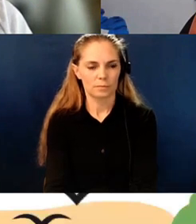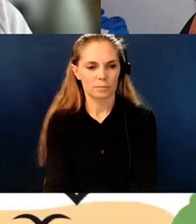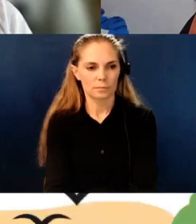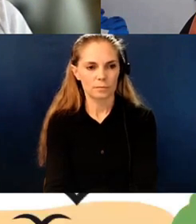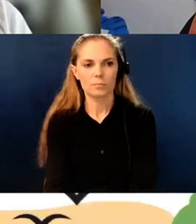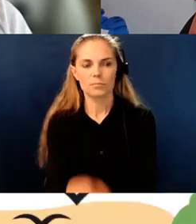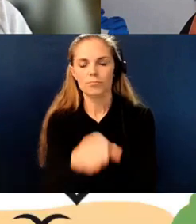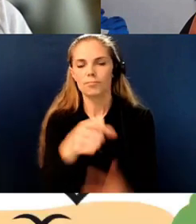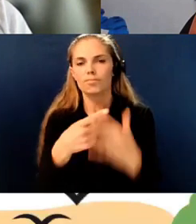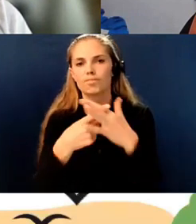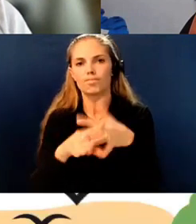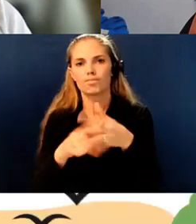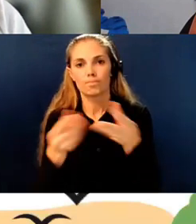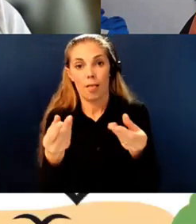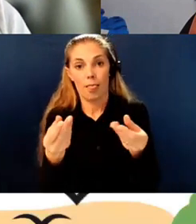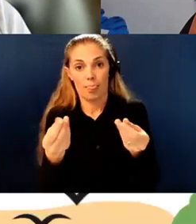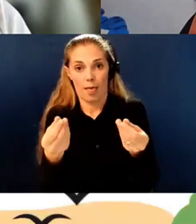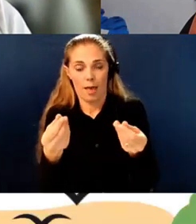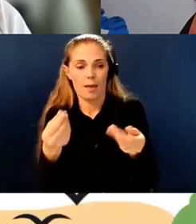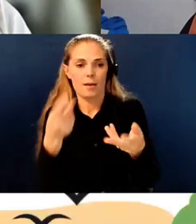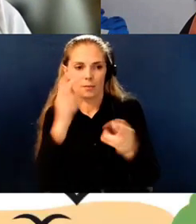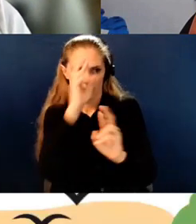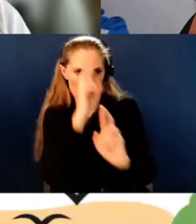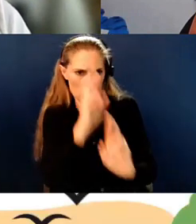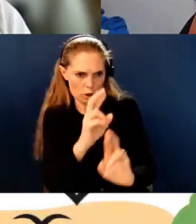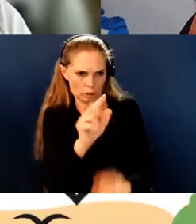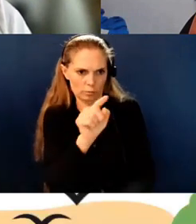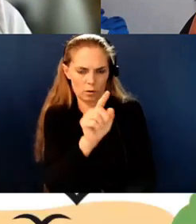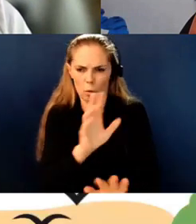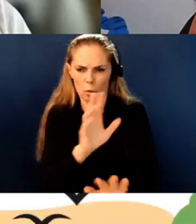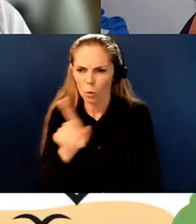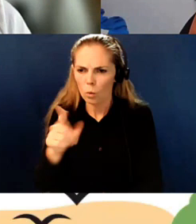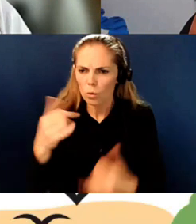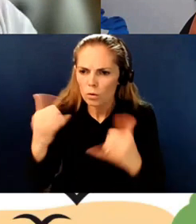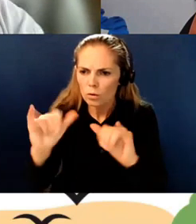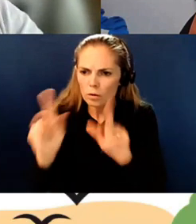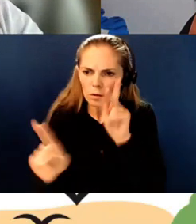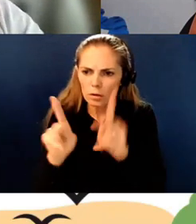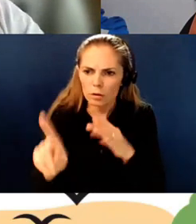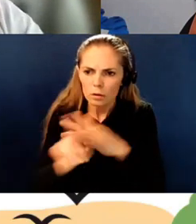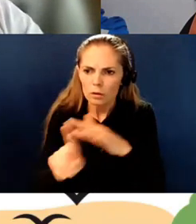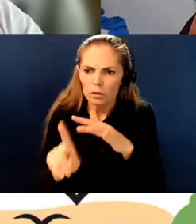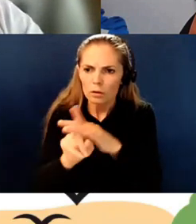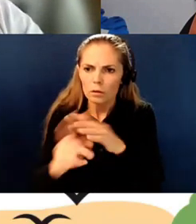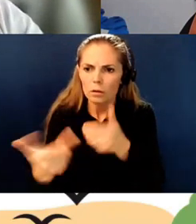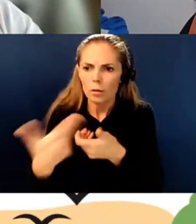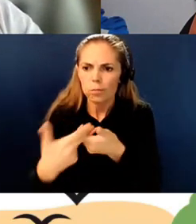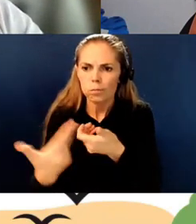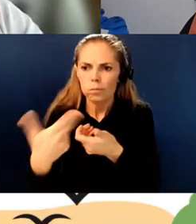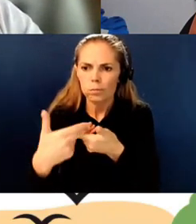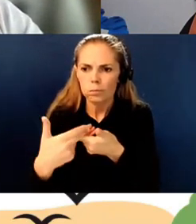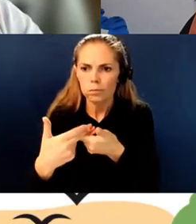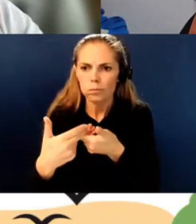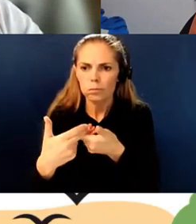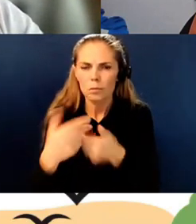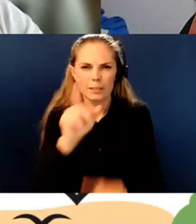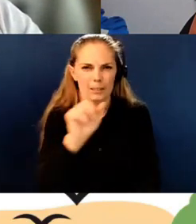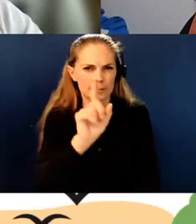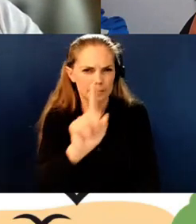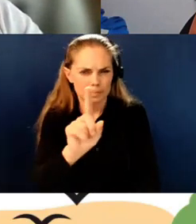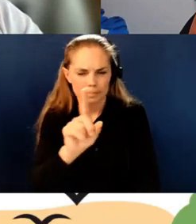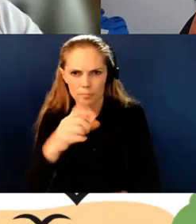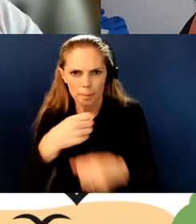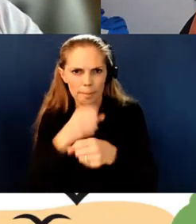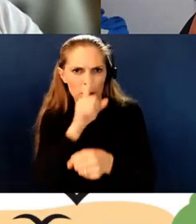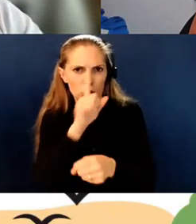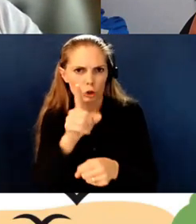we still have some audio coming in. So I'm trying to see who else is muted, unmuted, and then